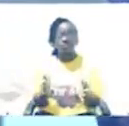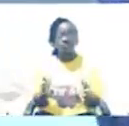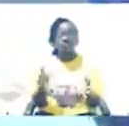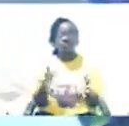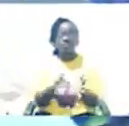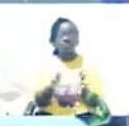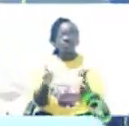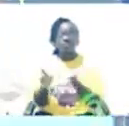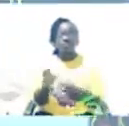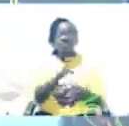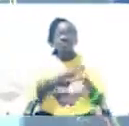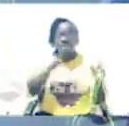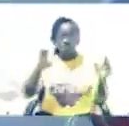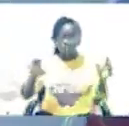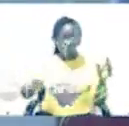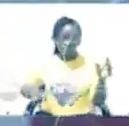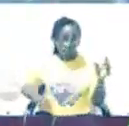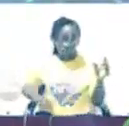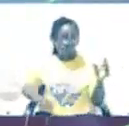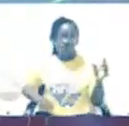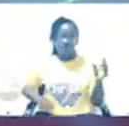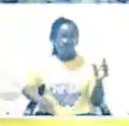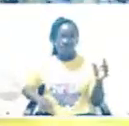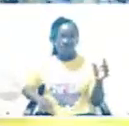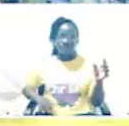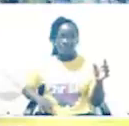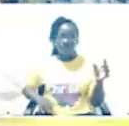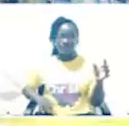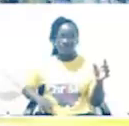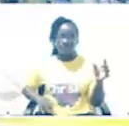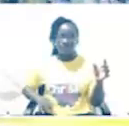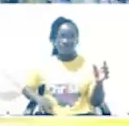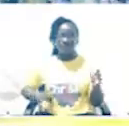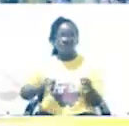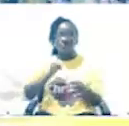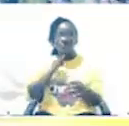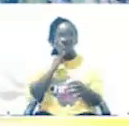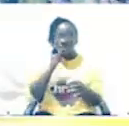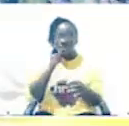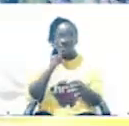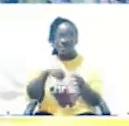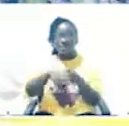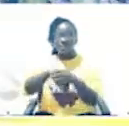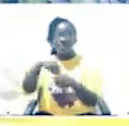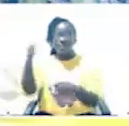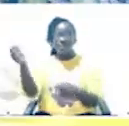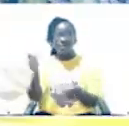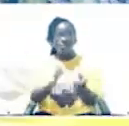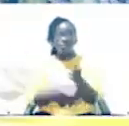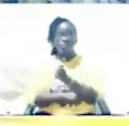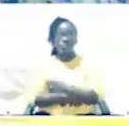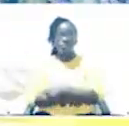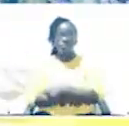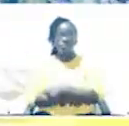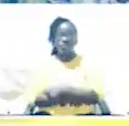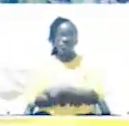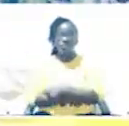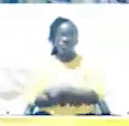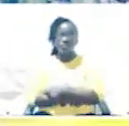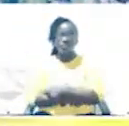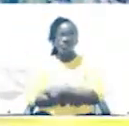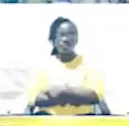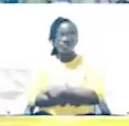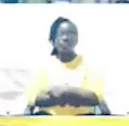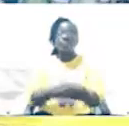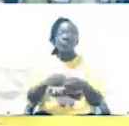Christ Jesus, he's out today. Christo Yesu waba enyobre. I have been preaching in